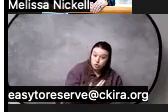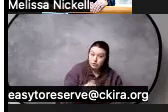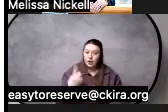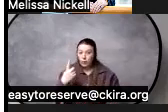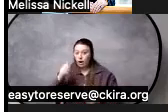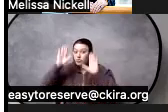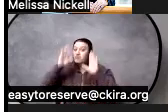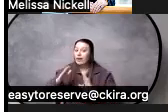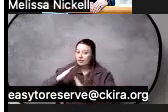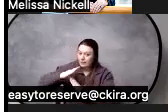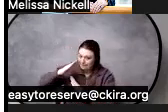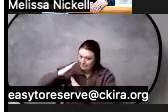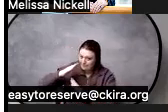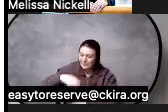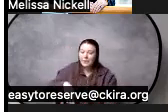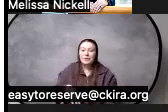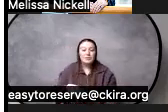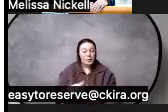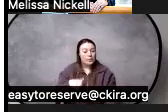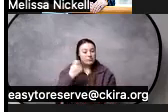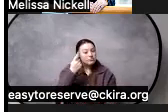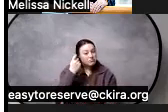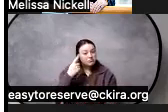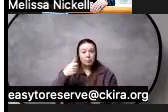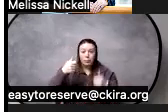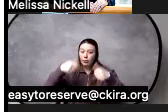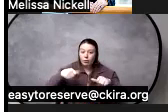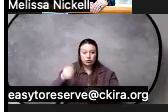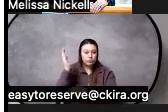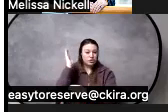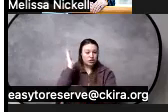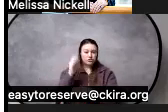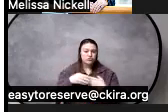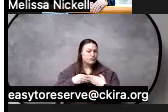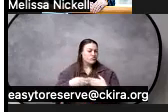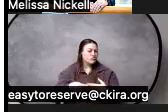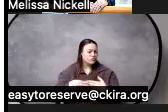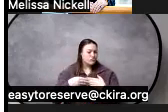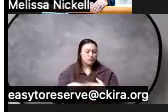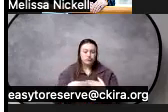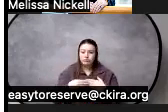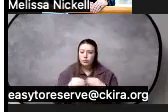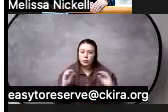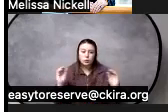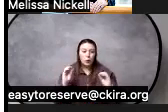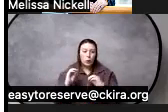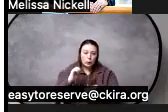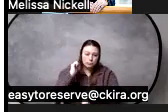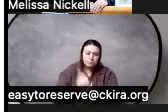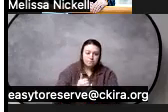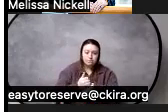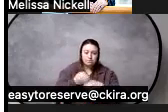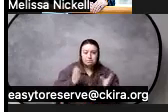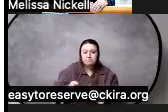that poster presentations are very flexible. They are not rigid because there's no type of conformity for them. You're going to